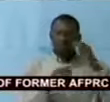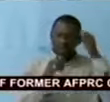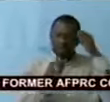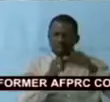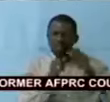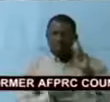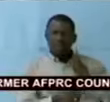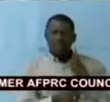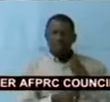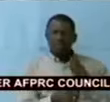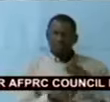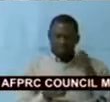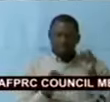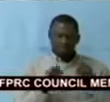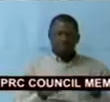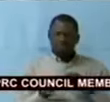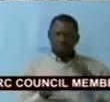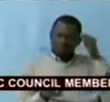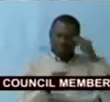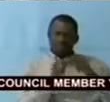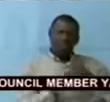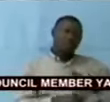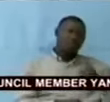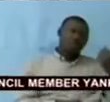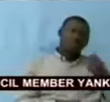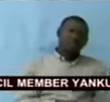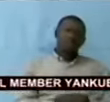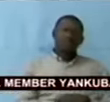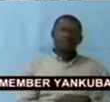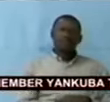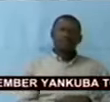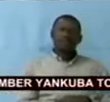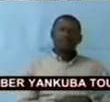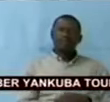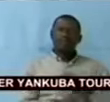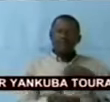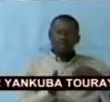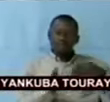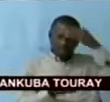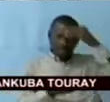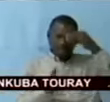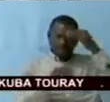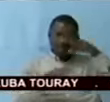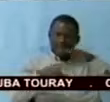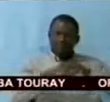learned friend who came before me, Nene Cham,